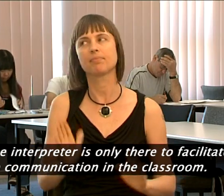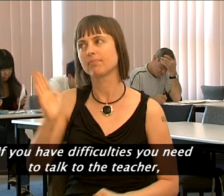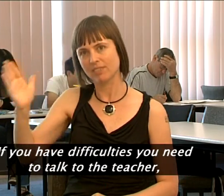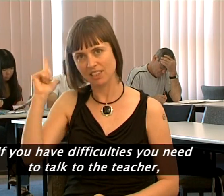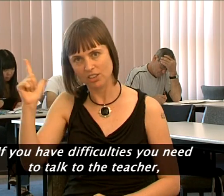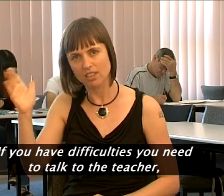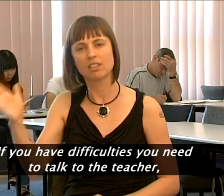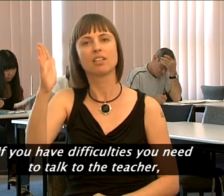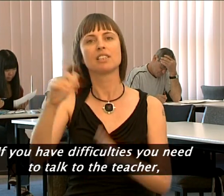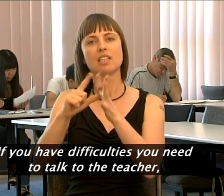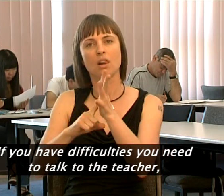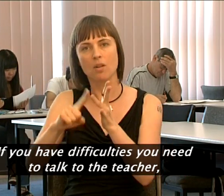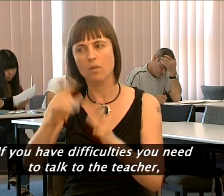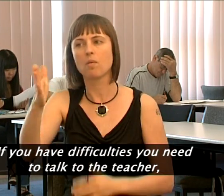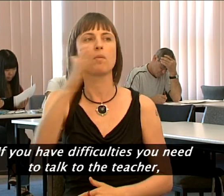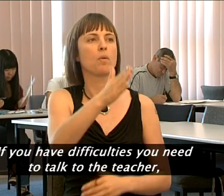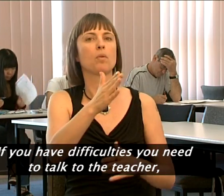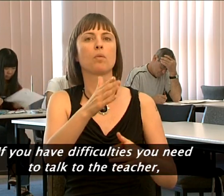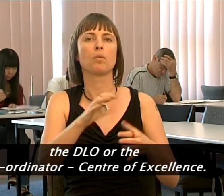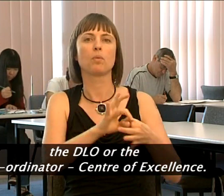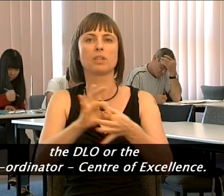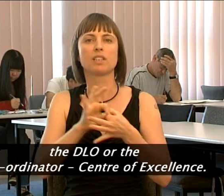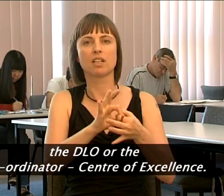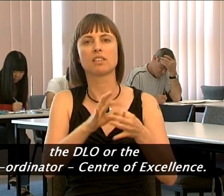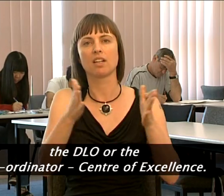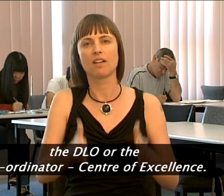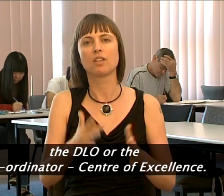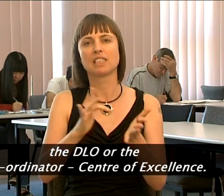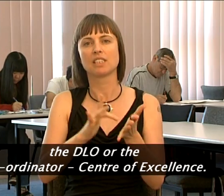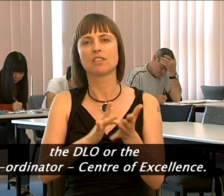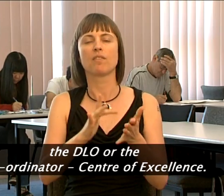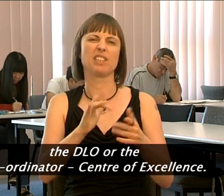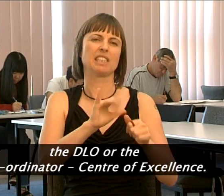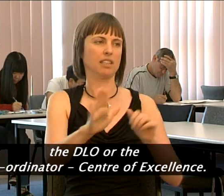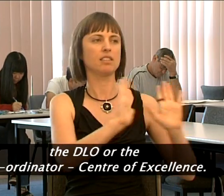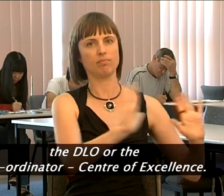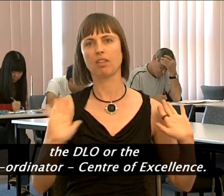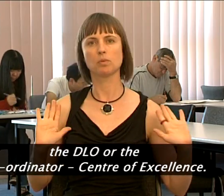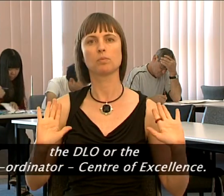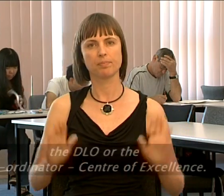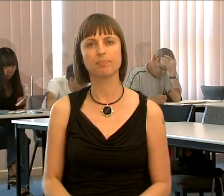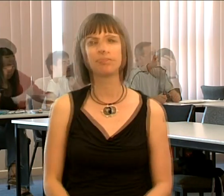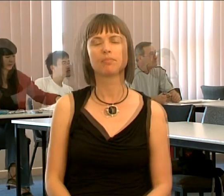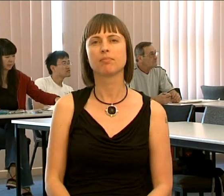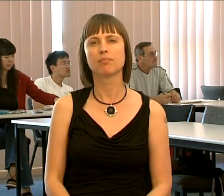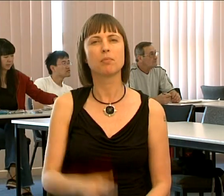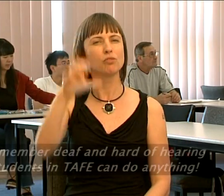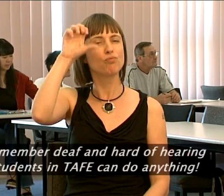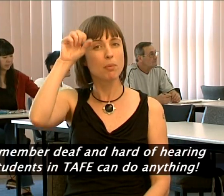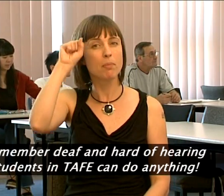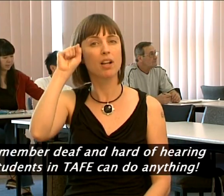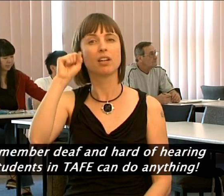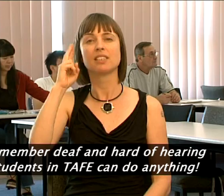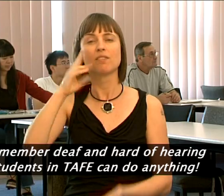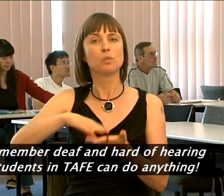classroom. If you have difficulties, you need to talk to the teacher, the DLO, or the coordinator of the Centre of Excellence.